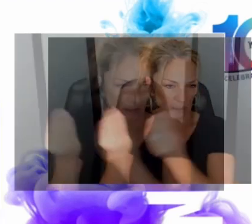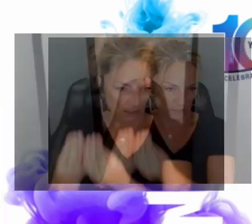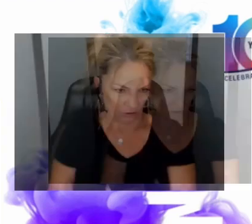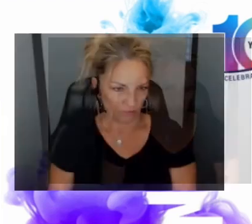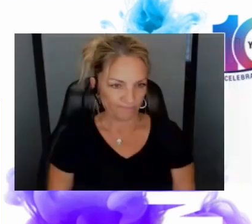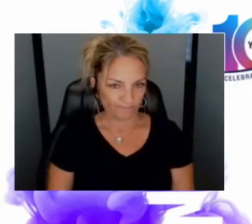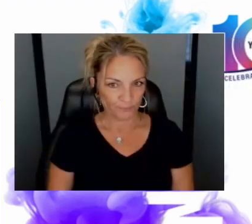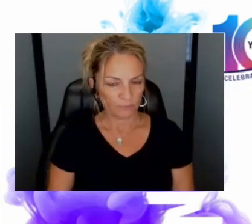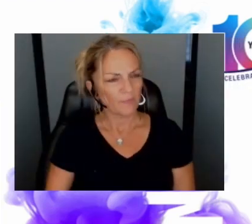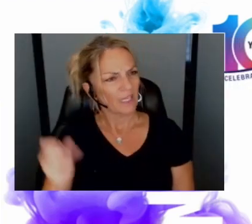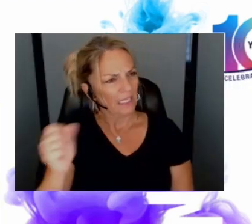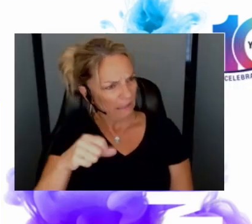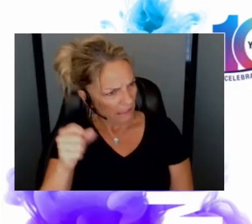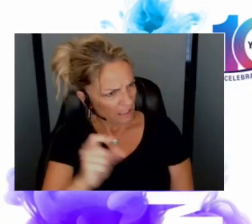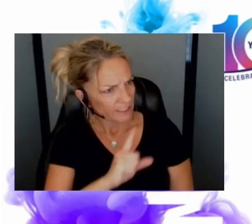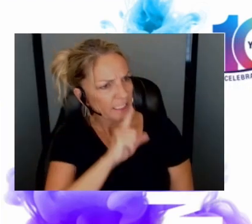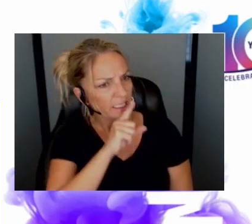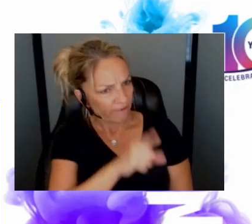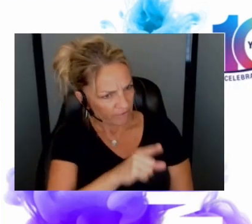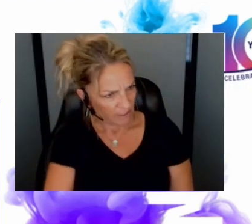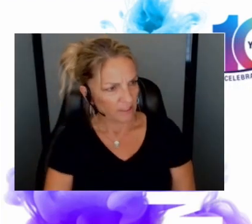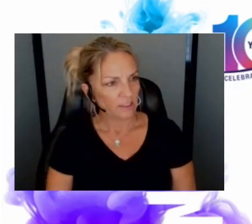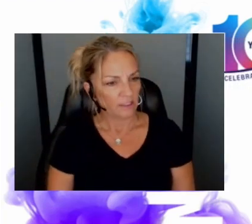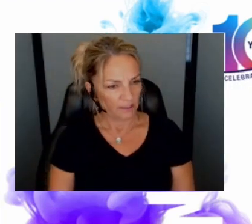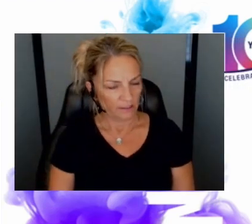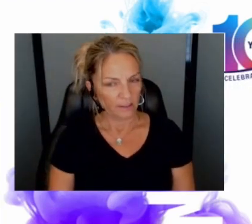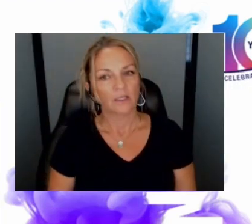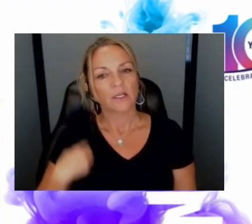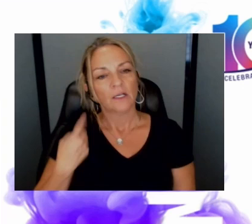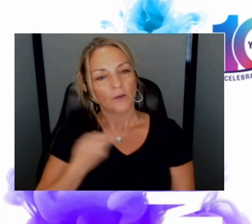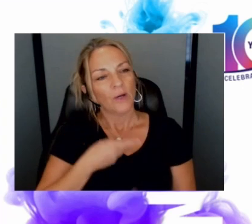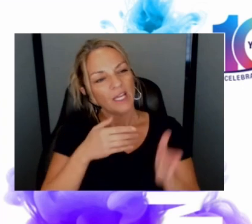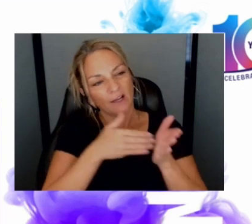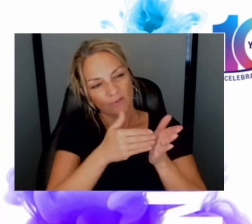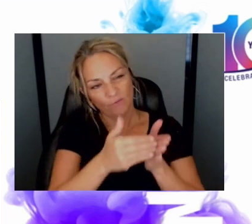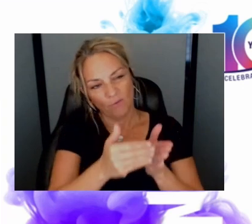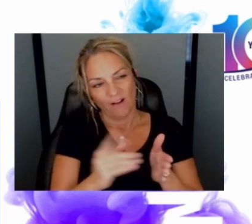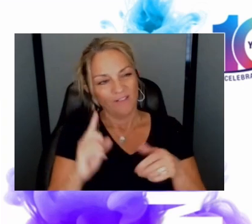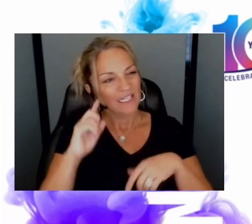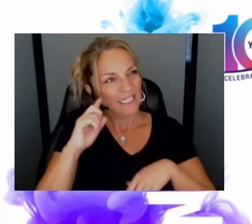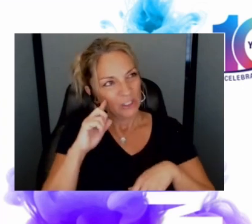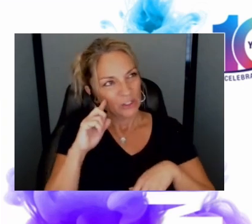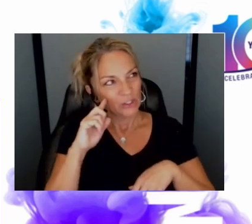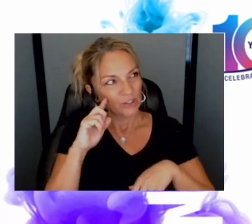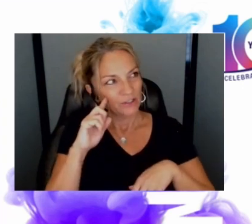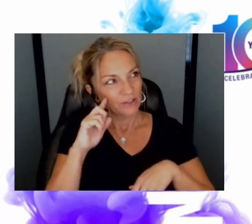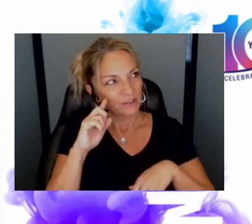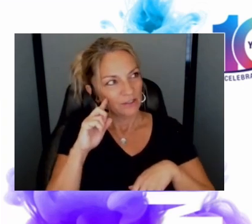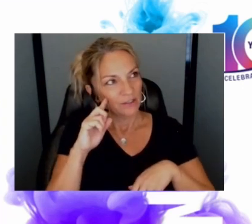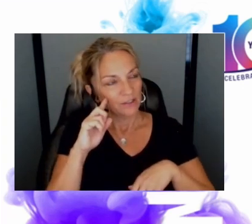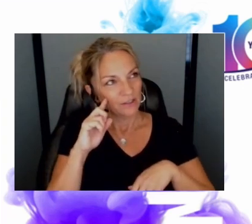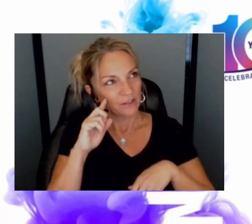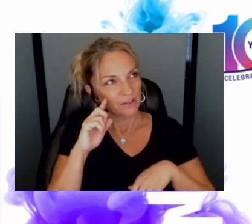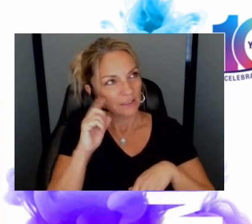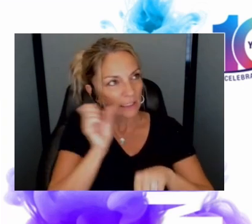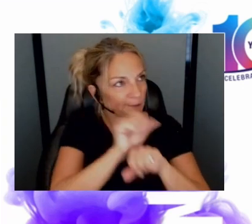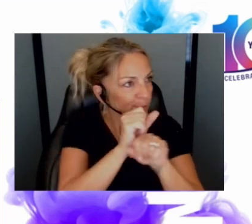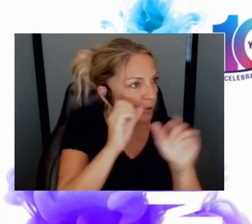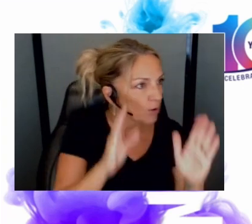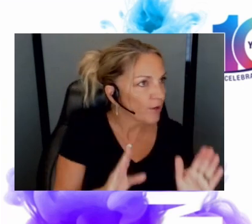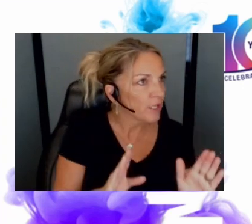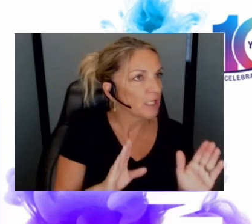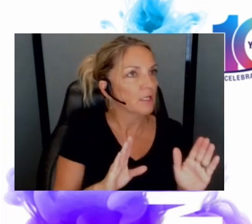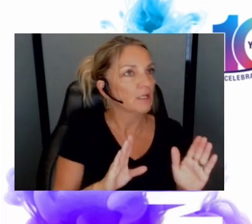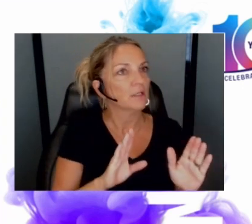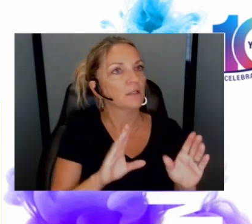Yeah, definitely. I think, we often hear about just employees and the opportunity to them have